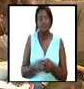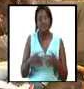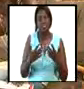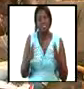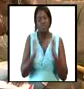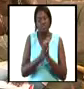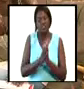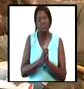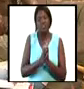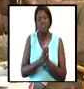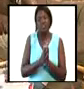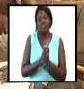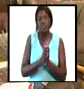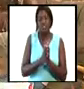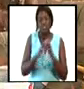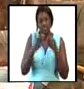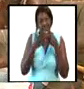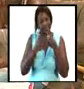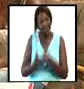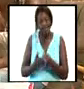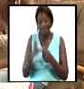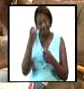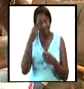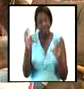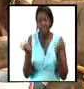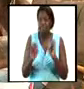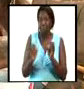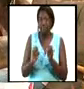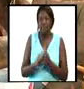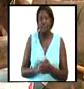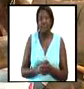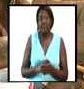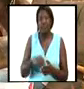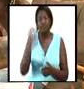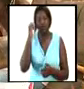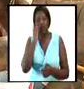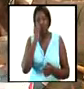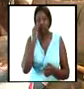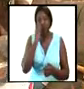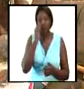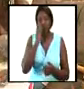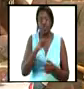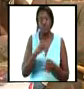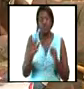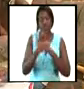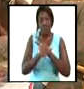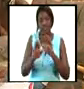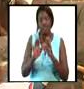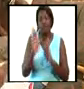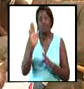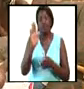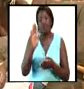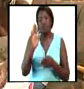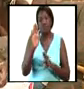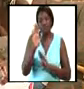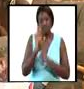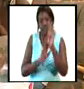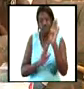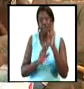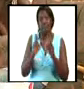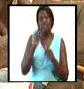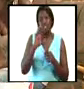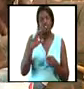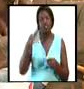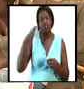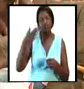No, Liz, it's clear that you're not even trying. Well, I'm sorry to say, but you'll never score high marks in reading comprehension